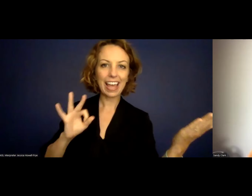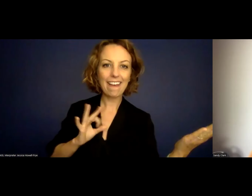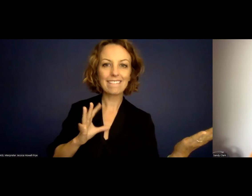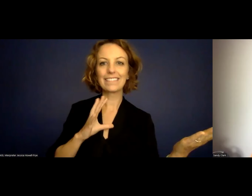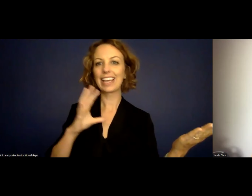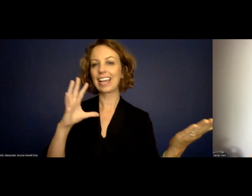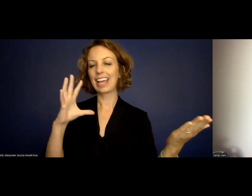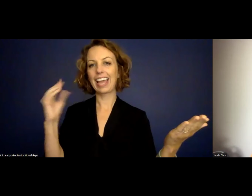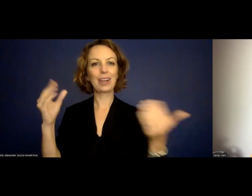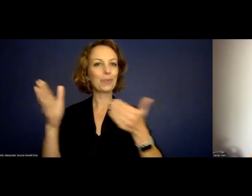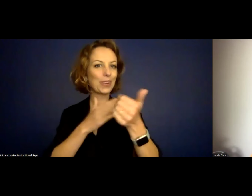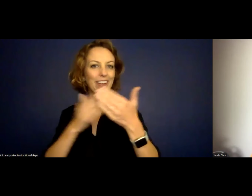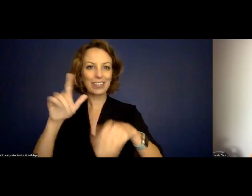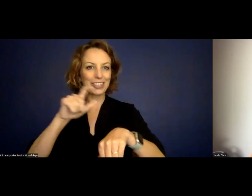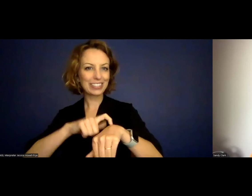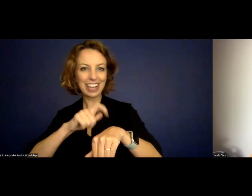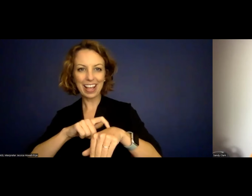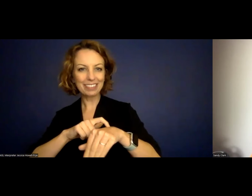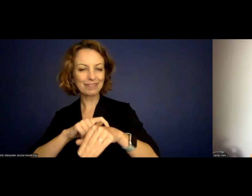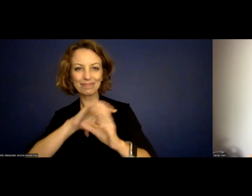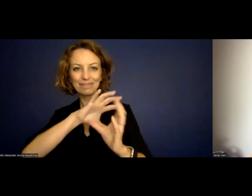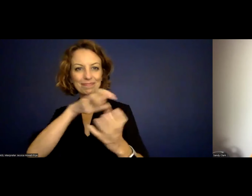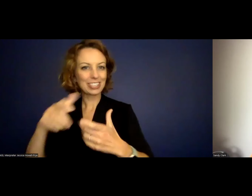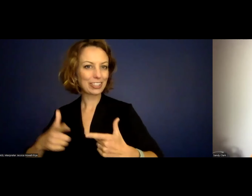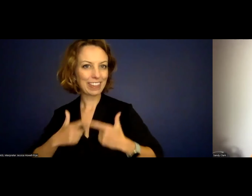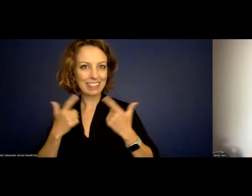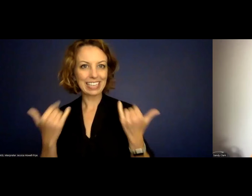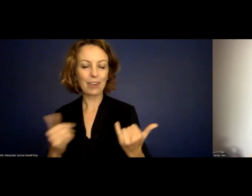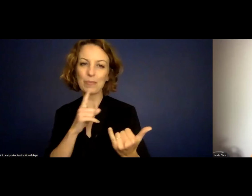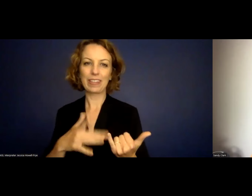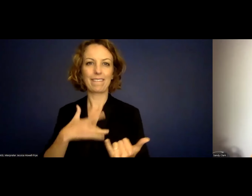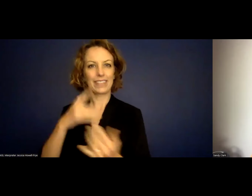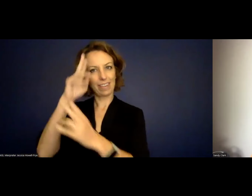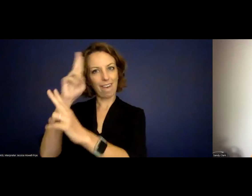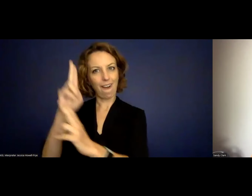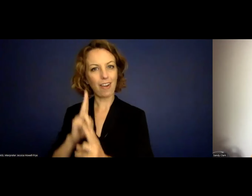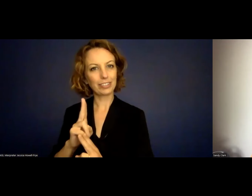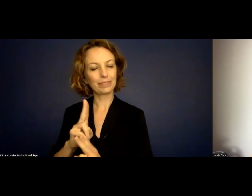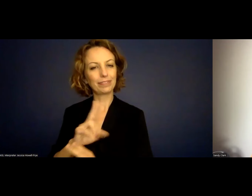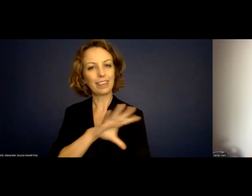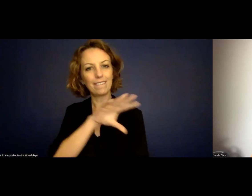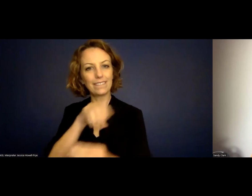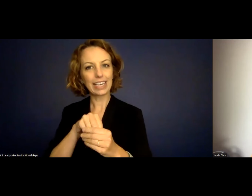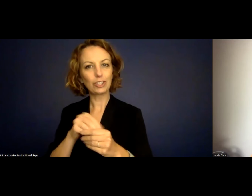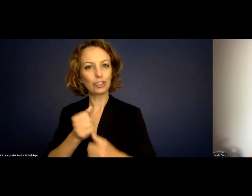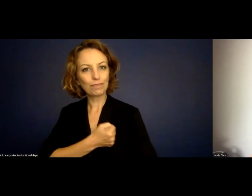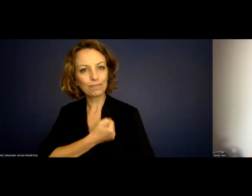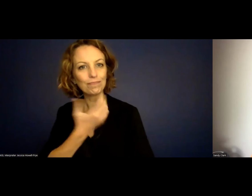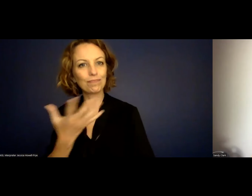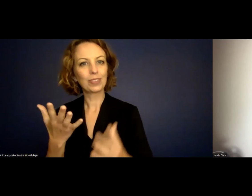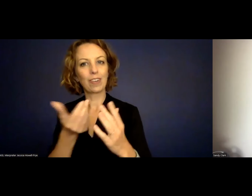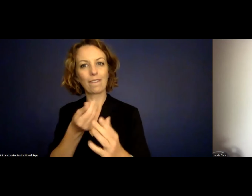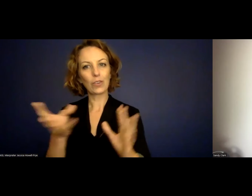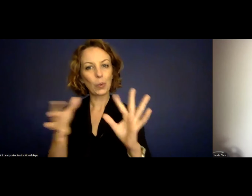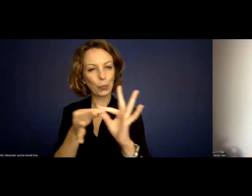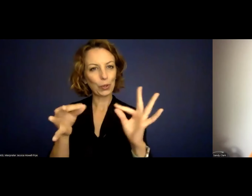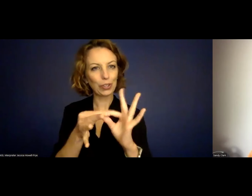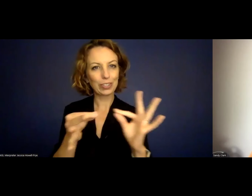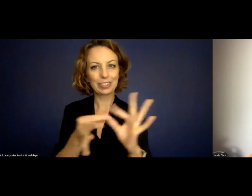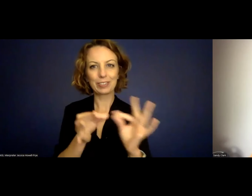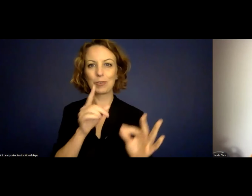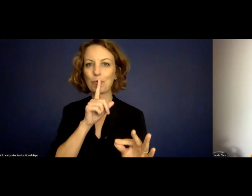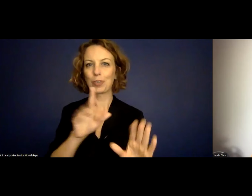whatever time zone you're in. It really is such an honor to be invited to share a few words, and you're in for a treat with a